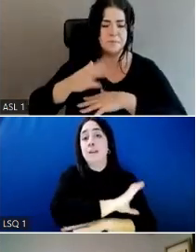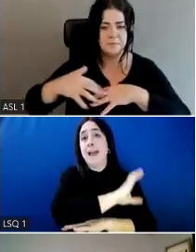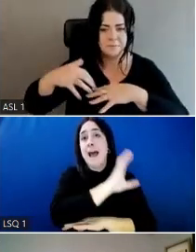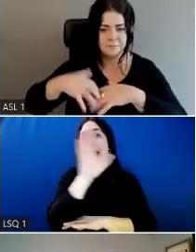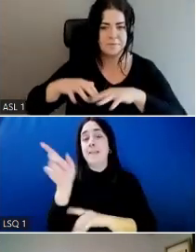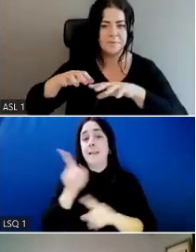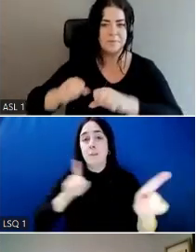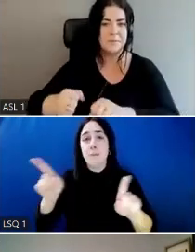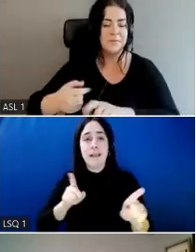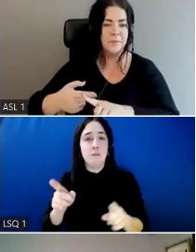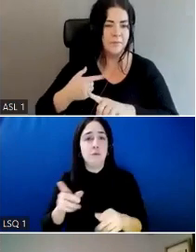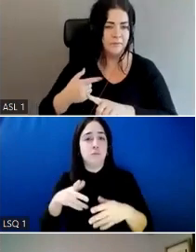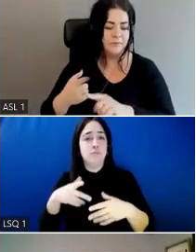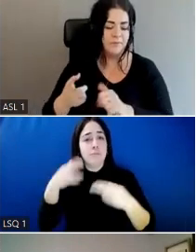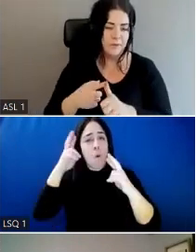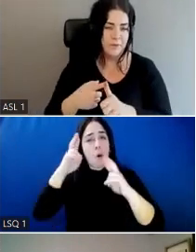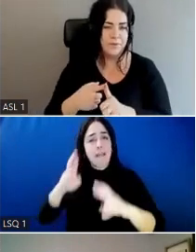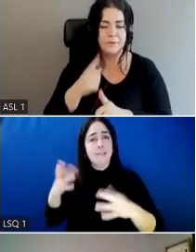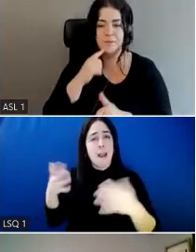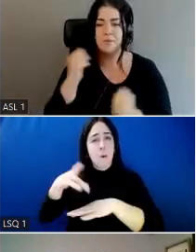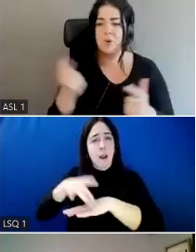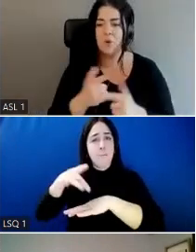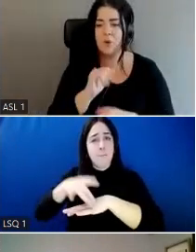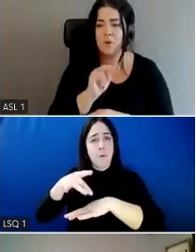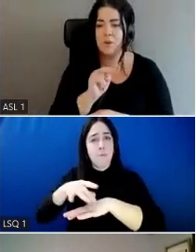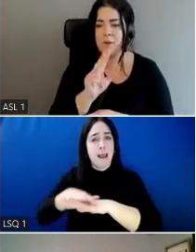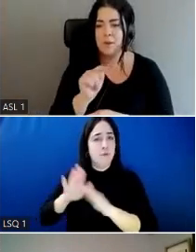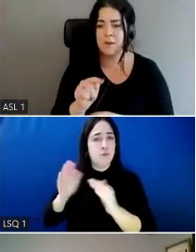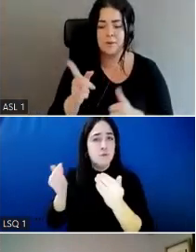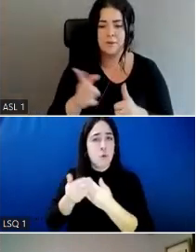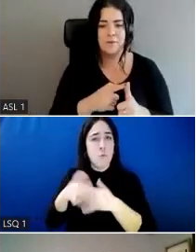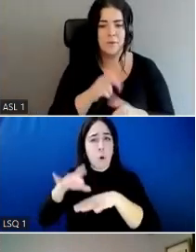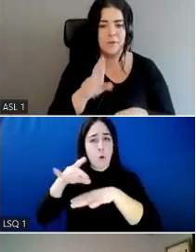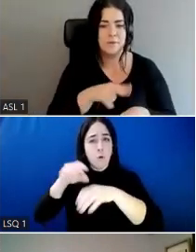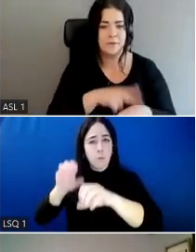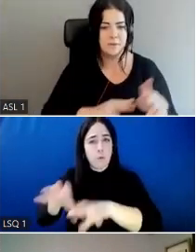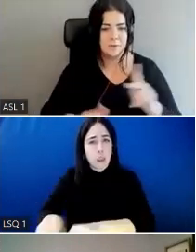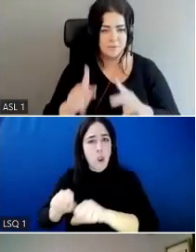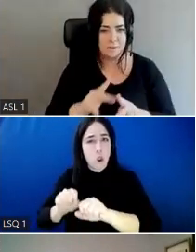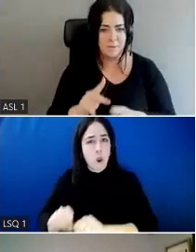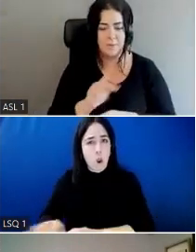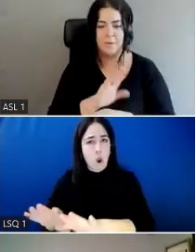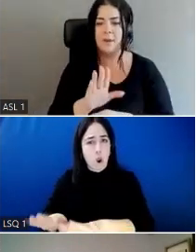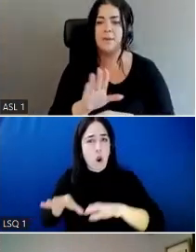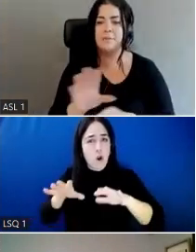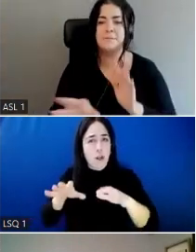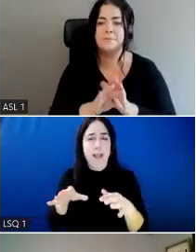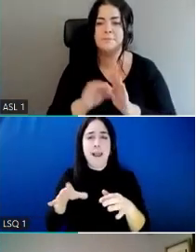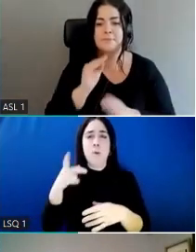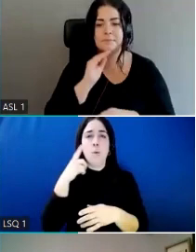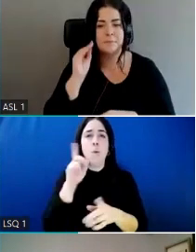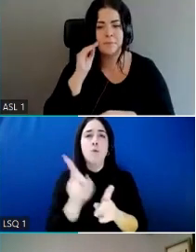territory of all Inuit and First Nations people and the chosen home of the Métis.